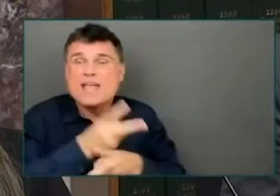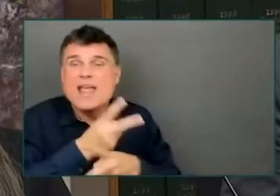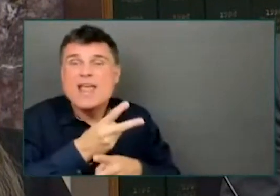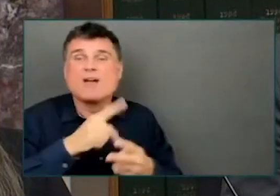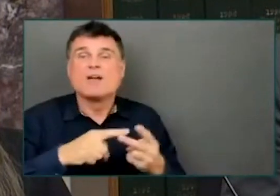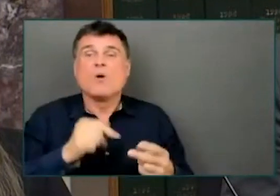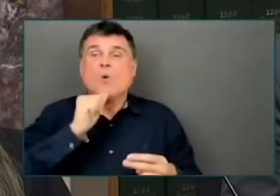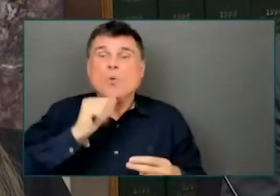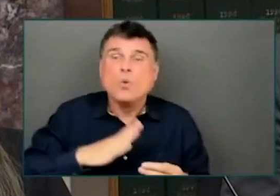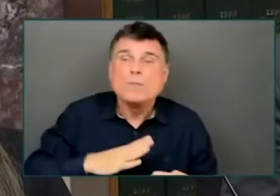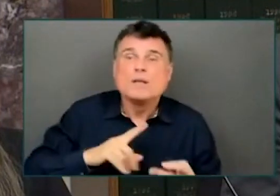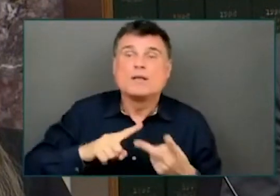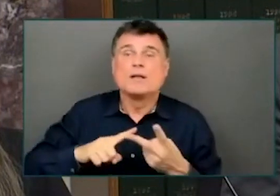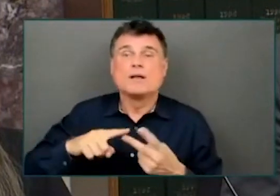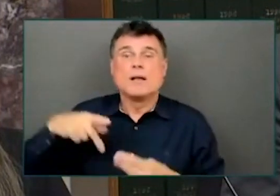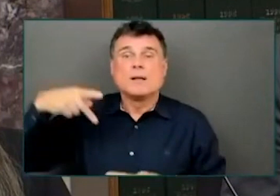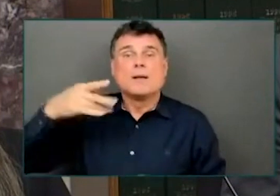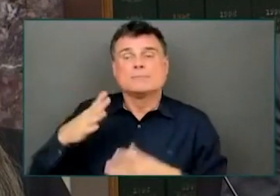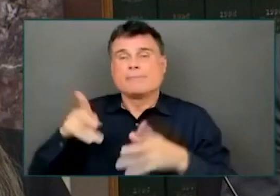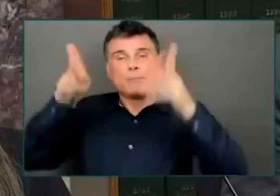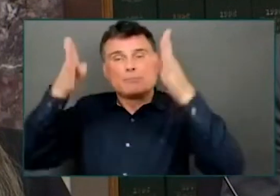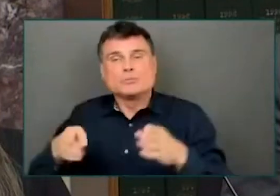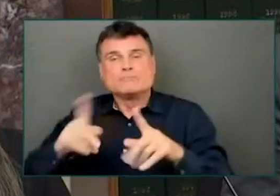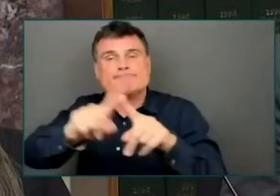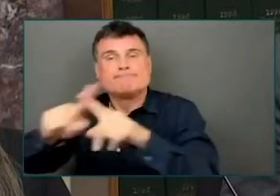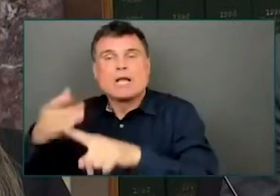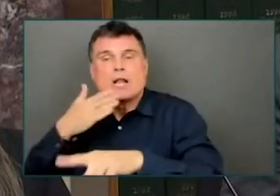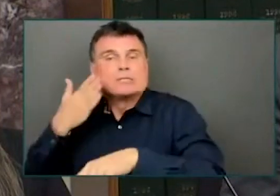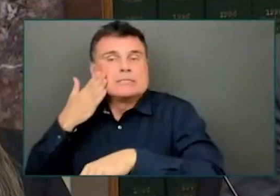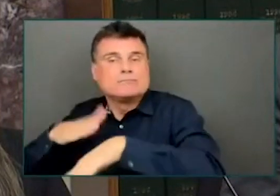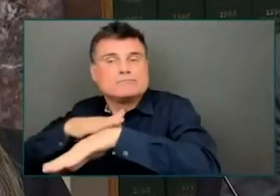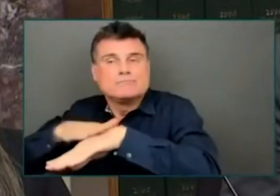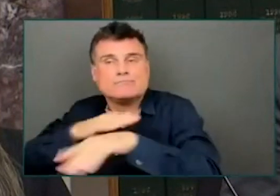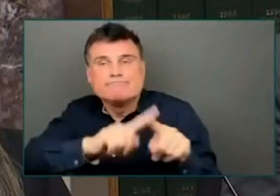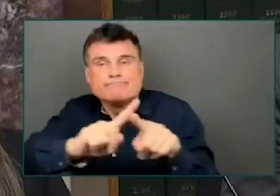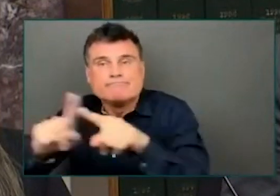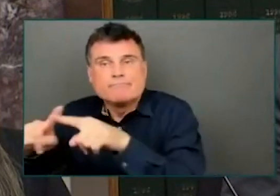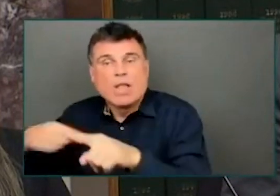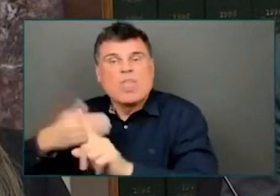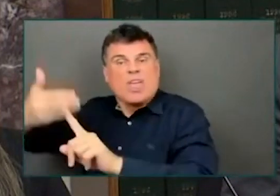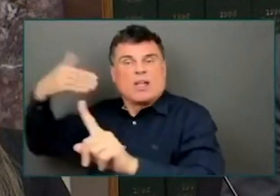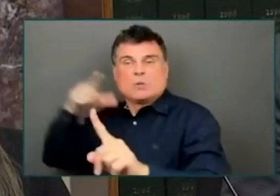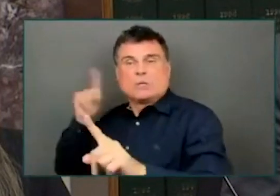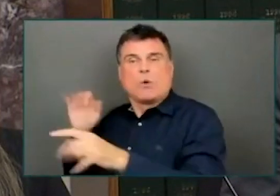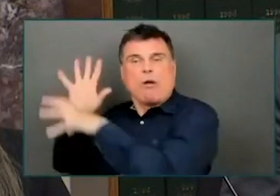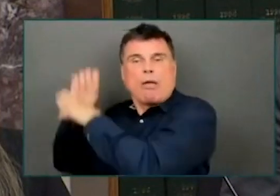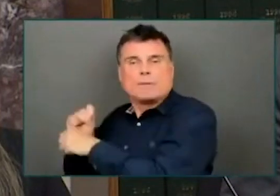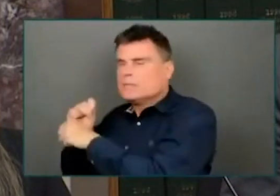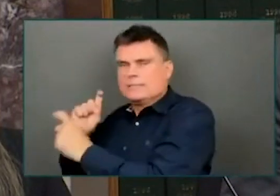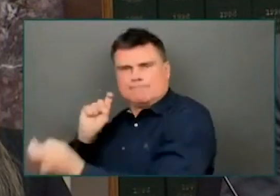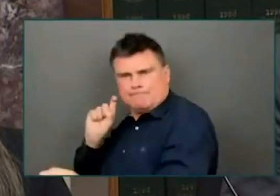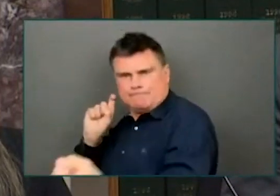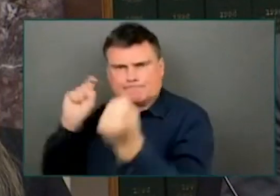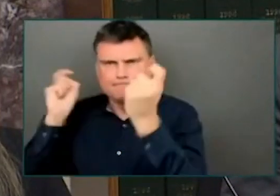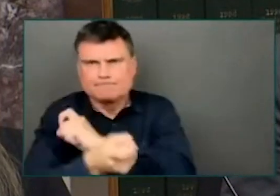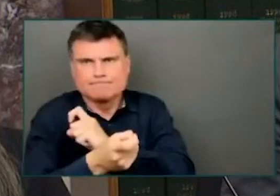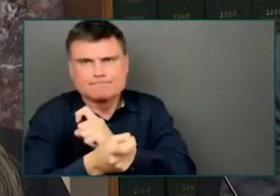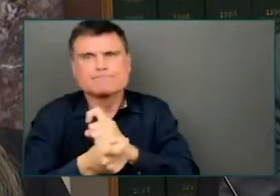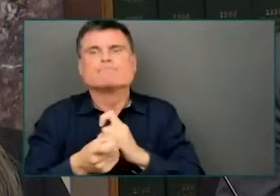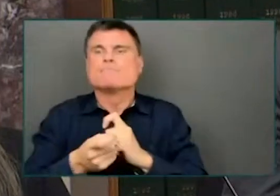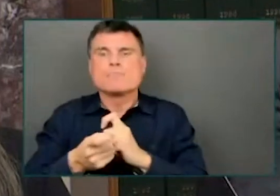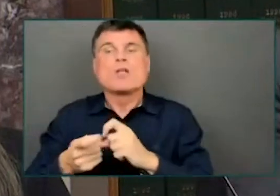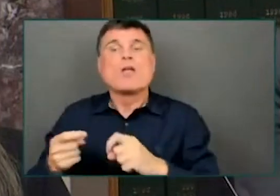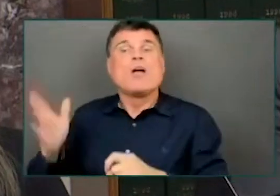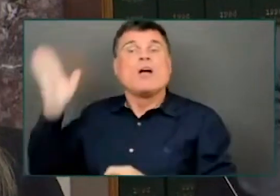Speaker, today we are reversing cuts made 2 decades ago when the previous government slashed funding for sexual assault services to help pay for tax